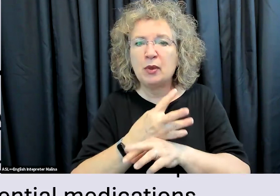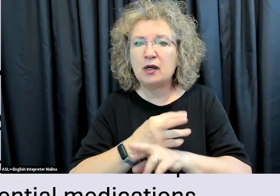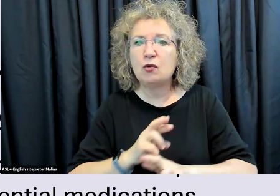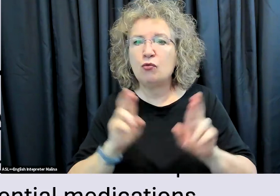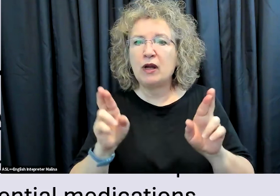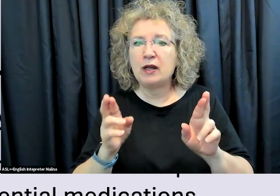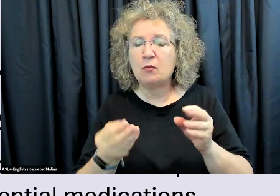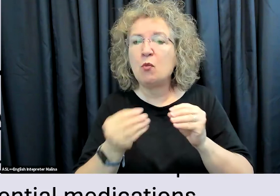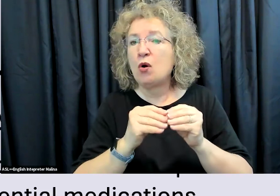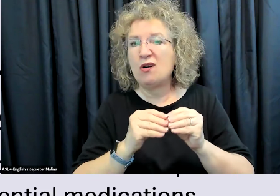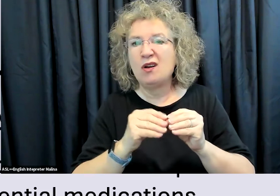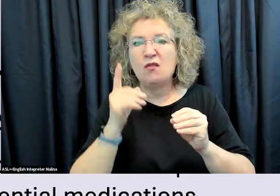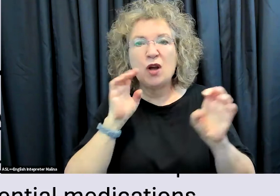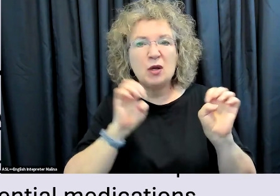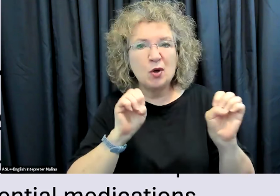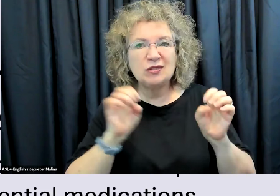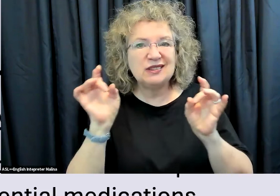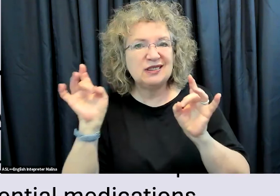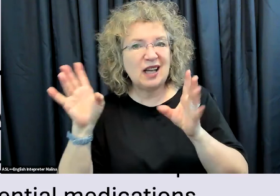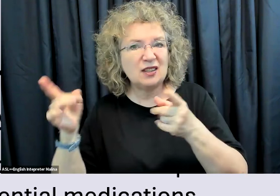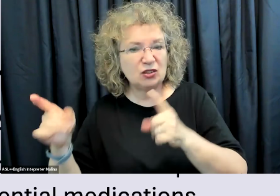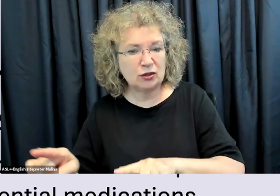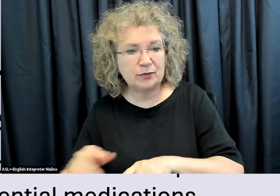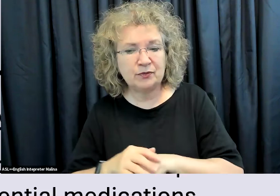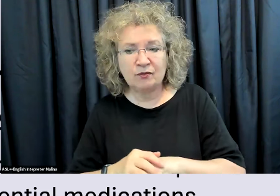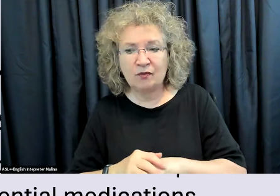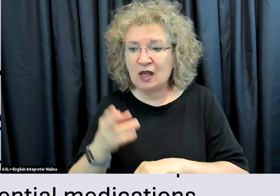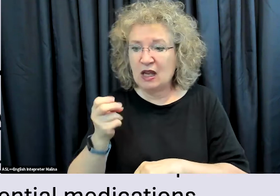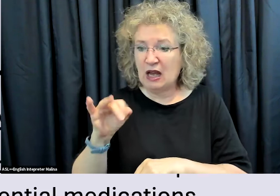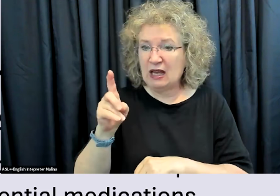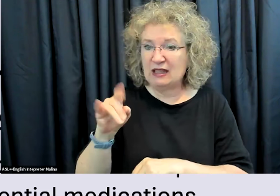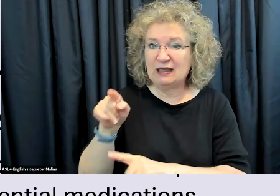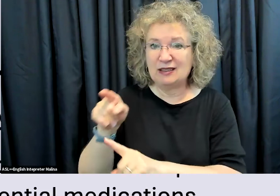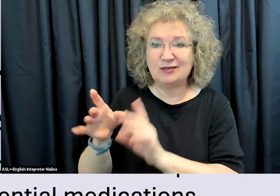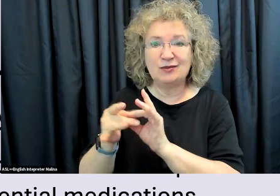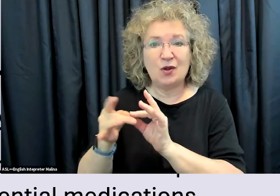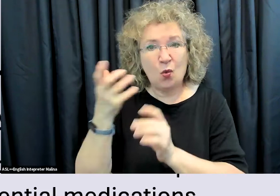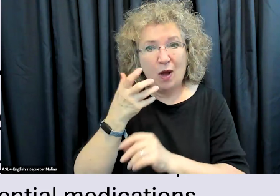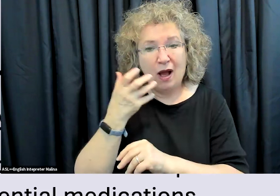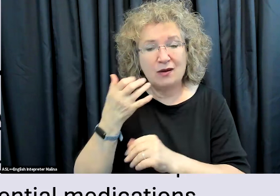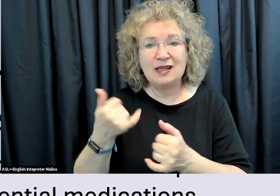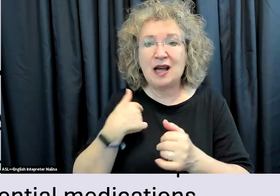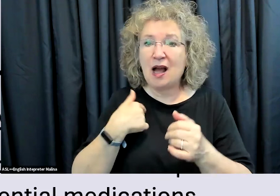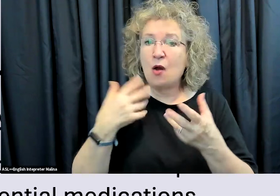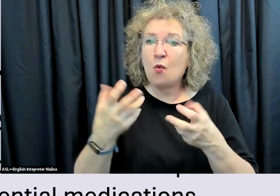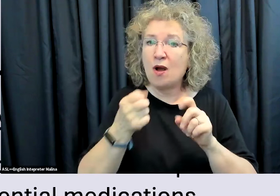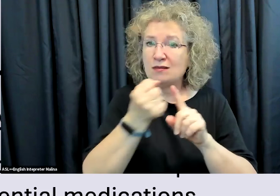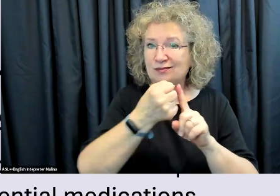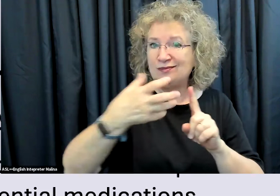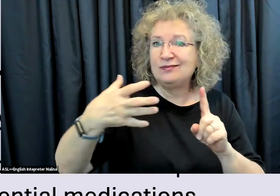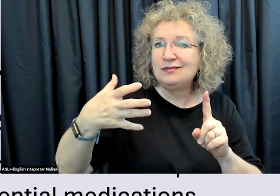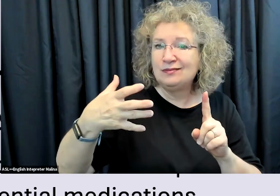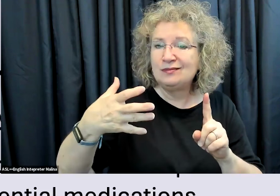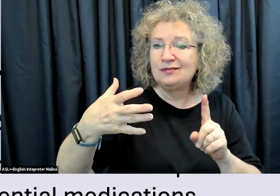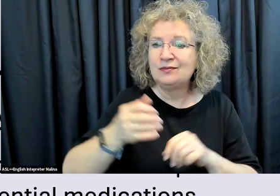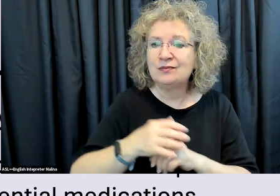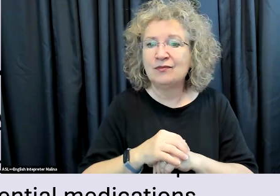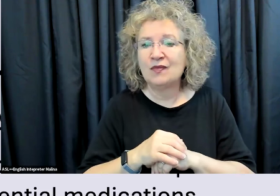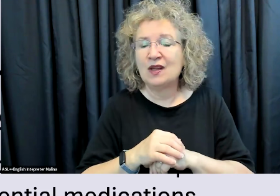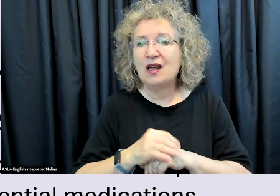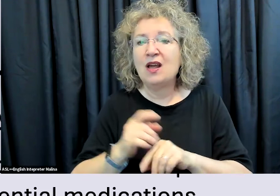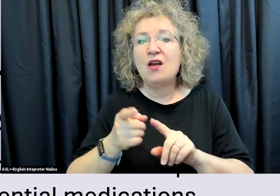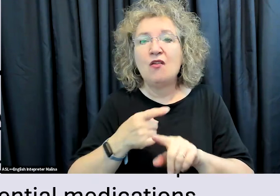and disasters. Heidi had great information, and my goal is to add on to what she has provided uniquely